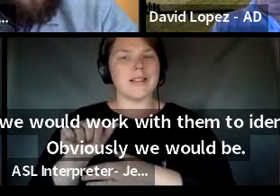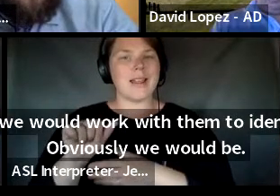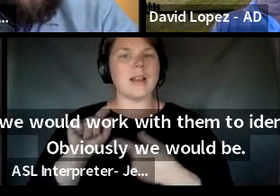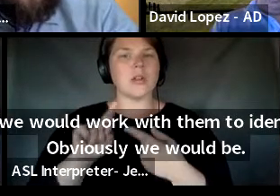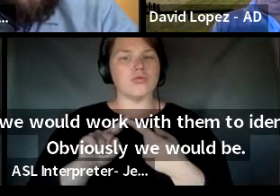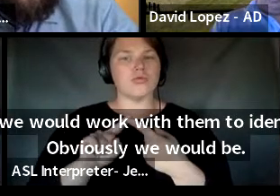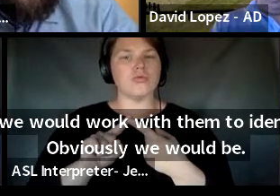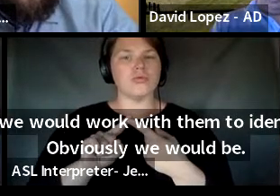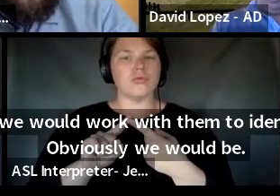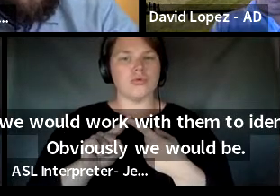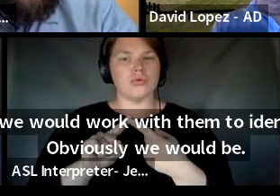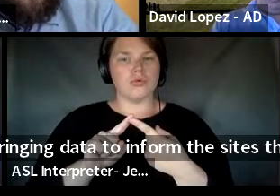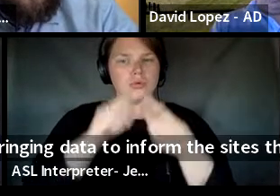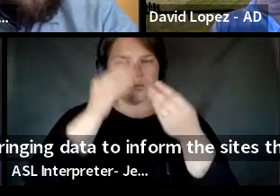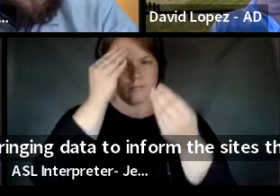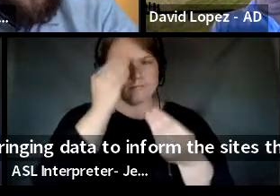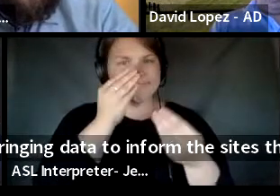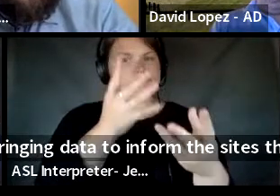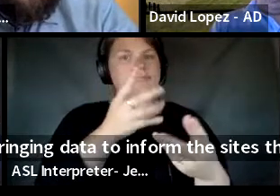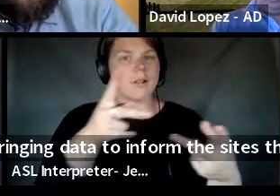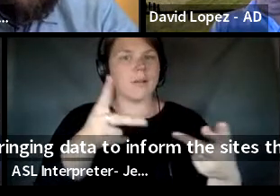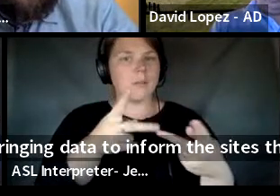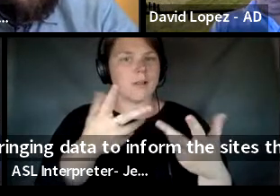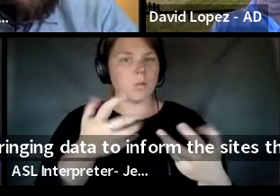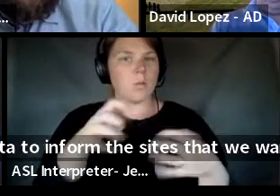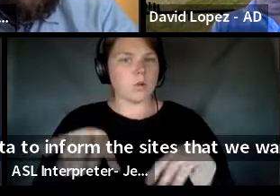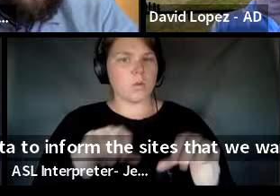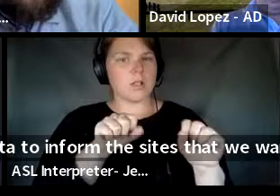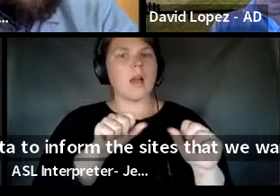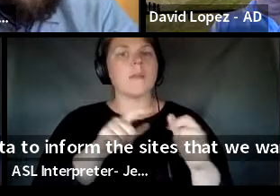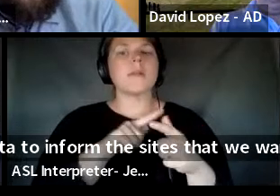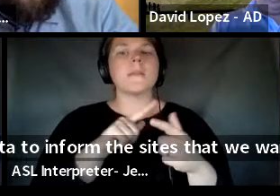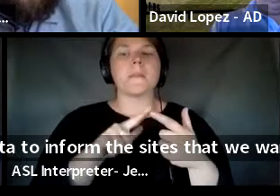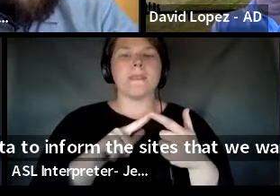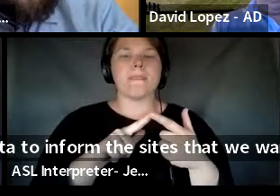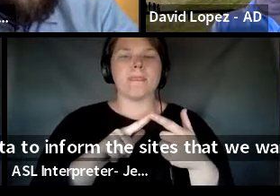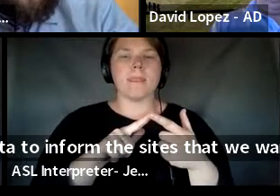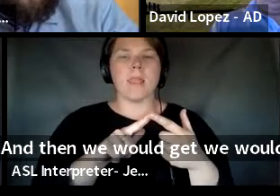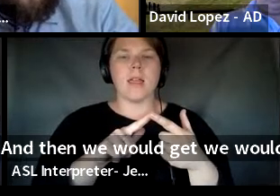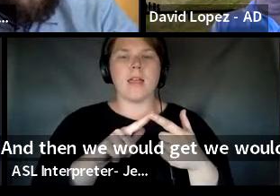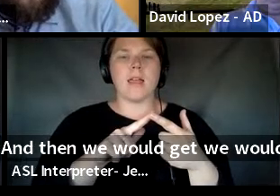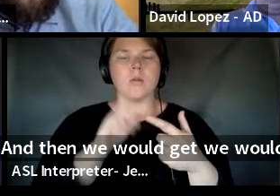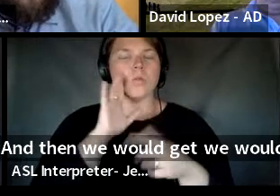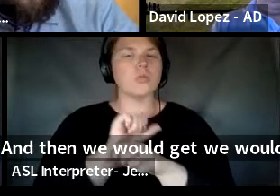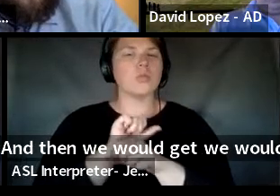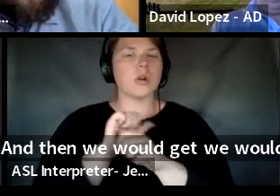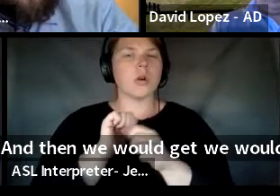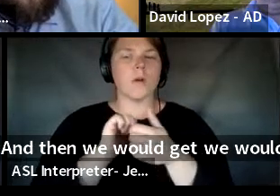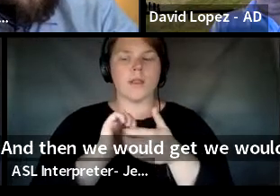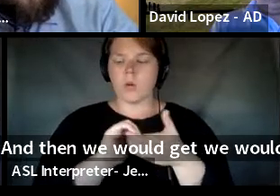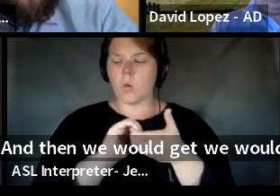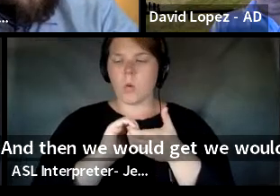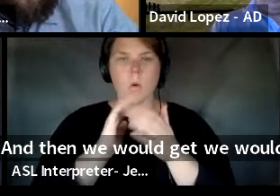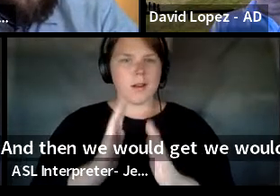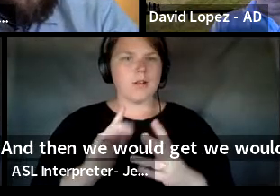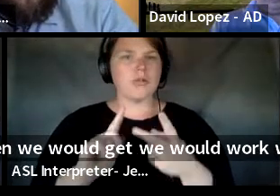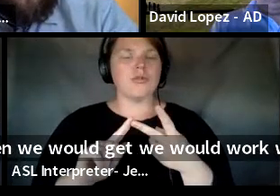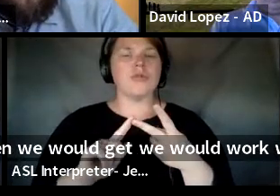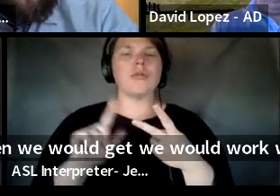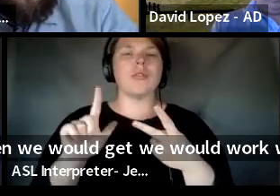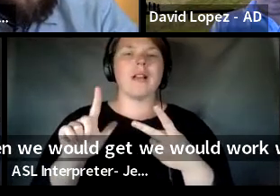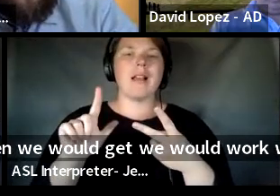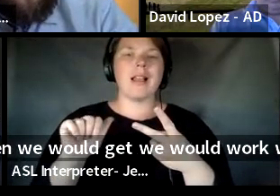sites that we want to adopt. And then we would work with that coordinator and the landscape